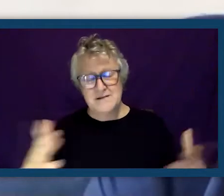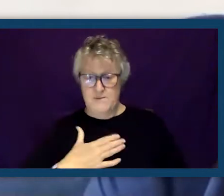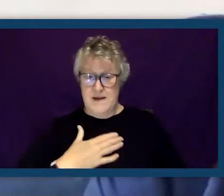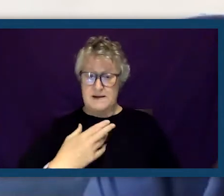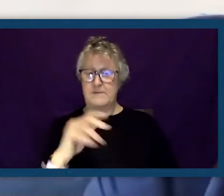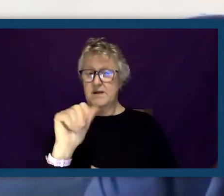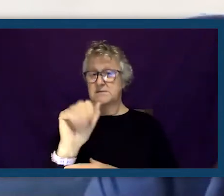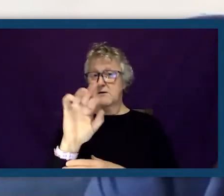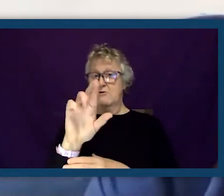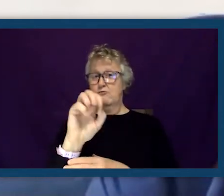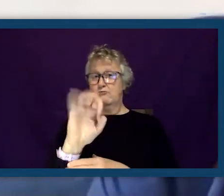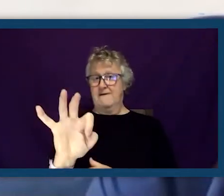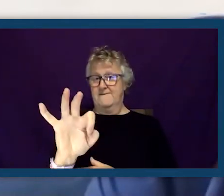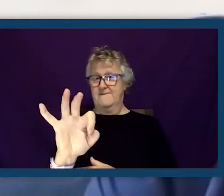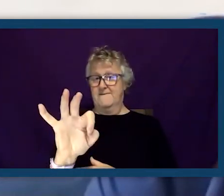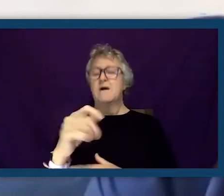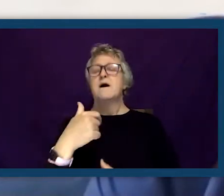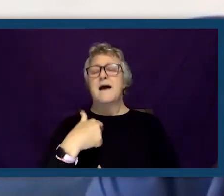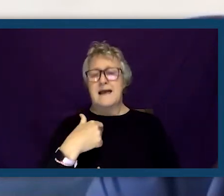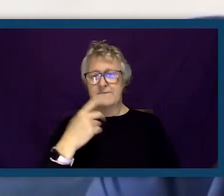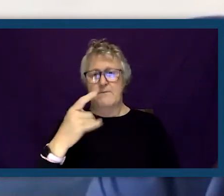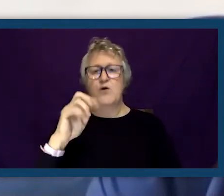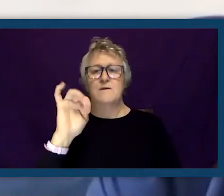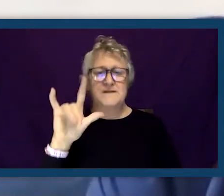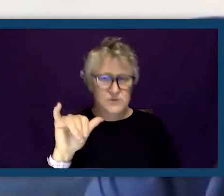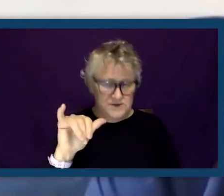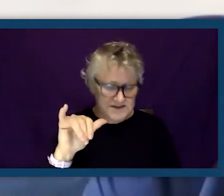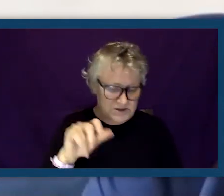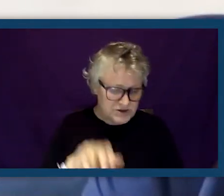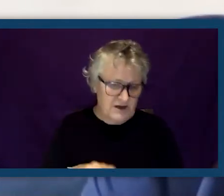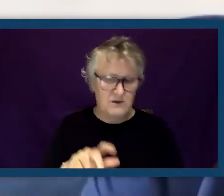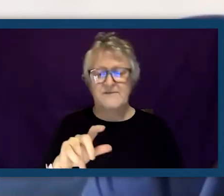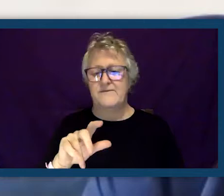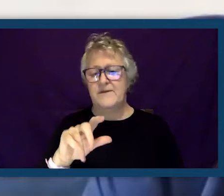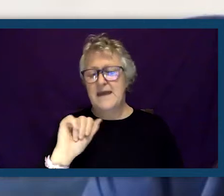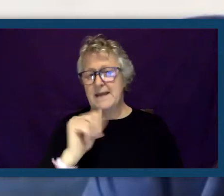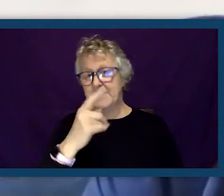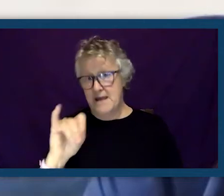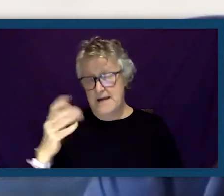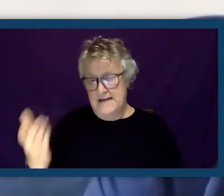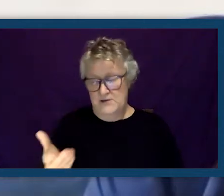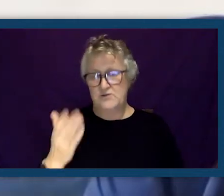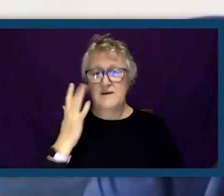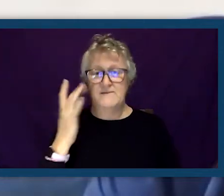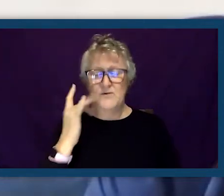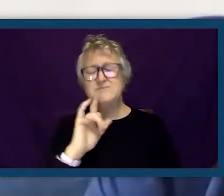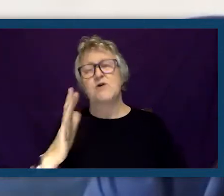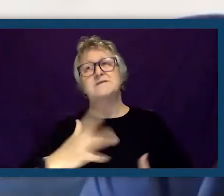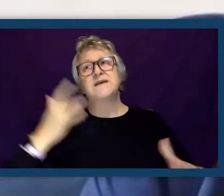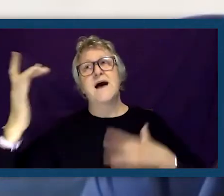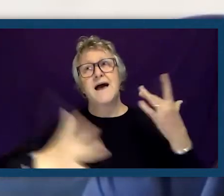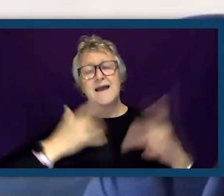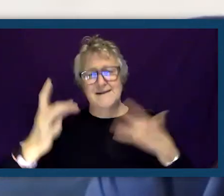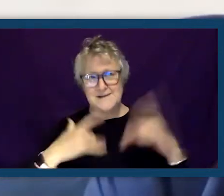the parliamentary chair of the California Democratic Party Asian Pacific Islander Caucus, and I am so excited to be here with you